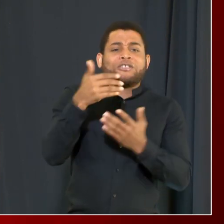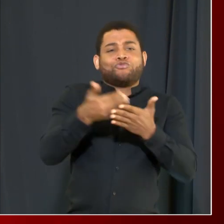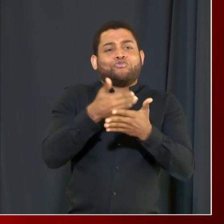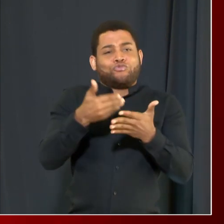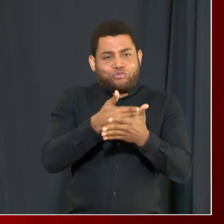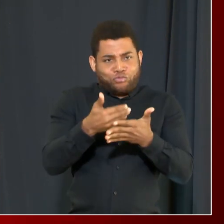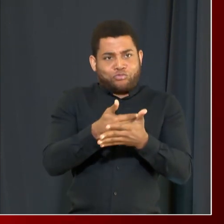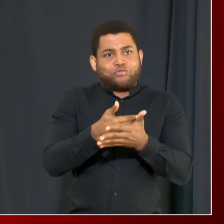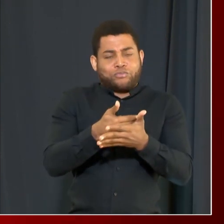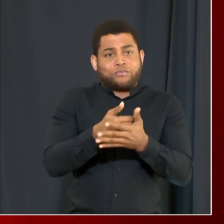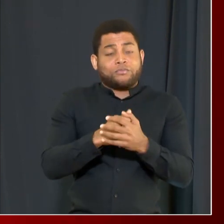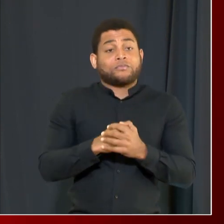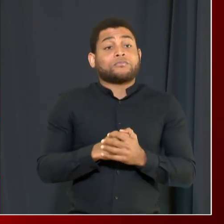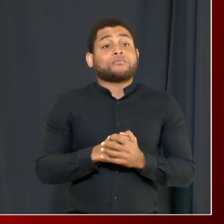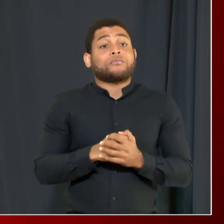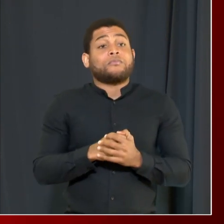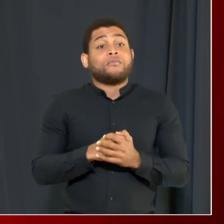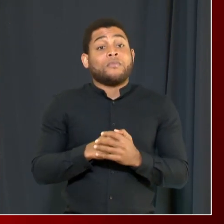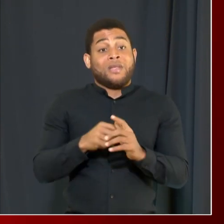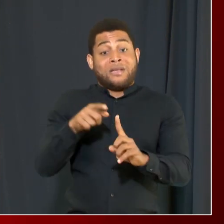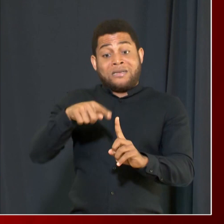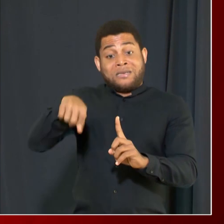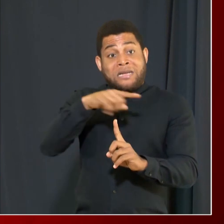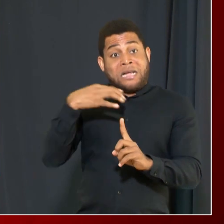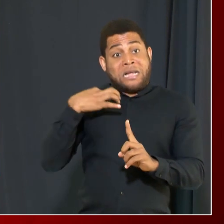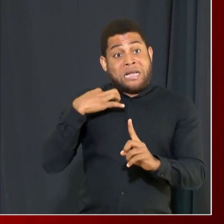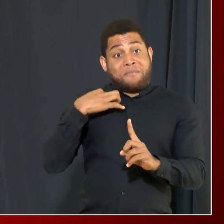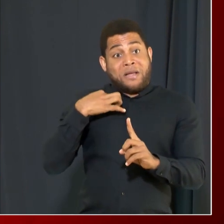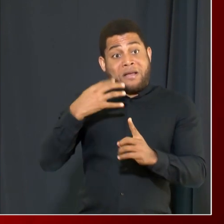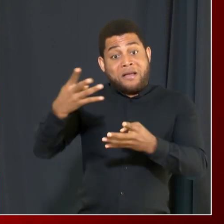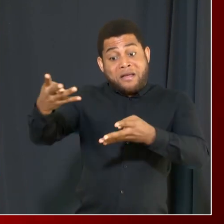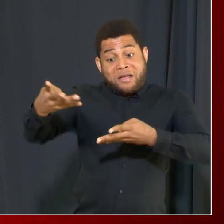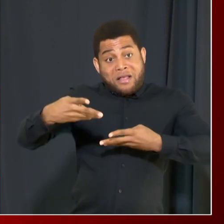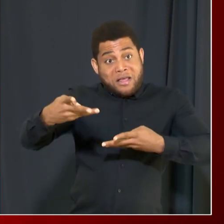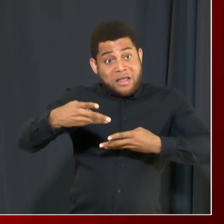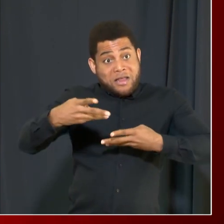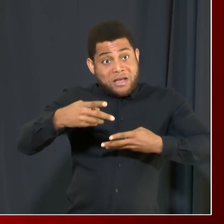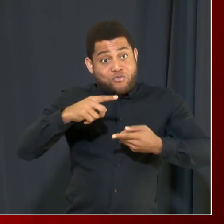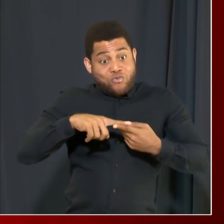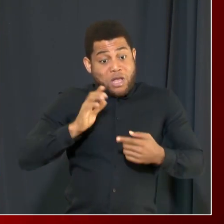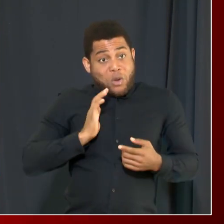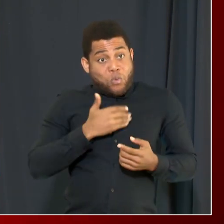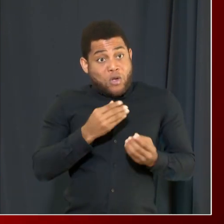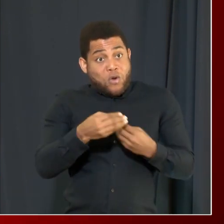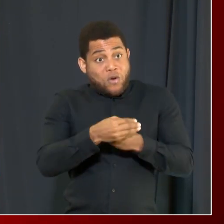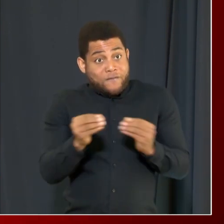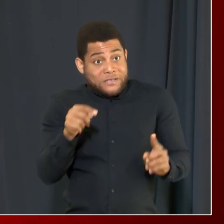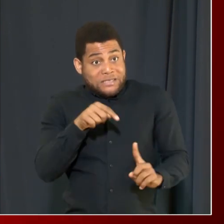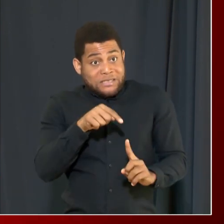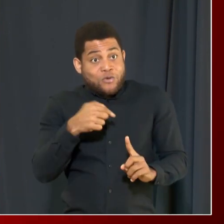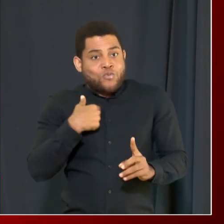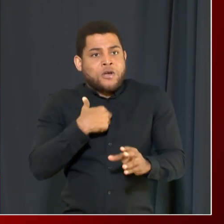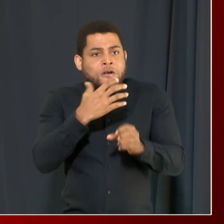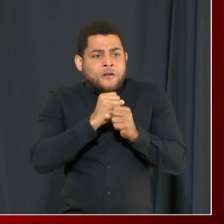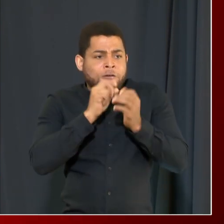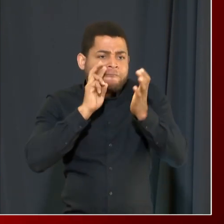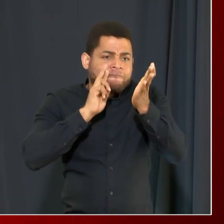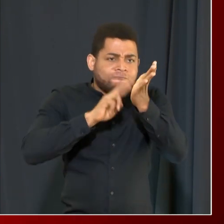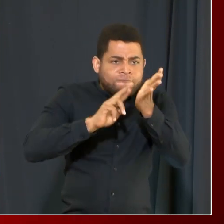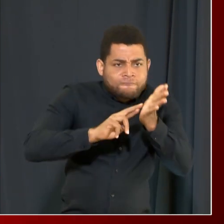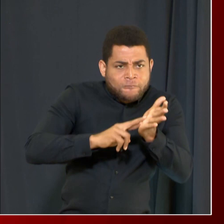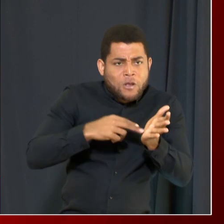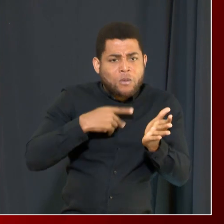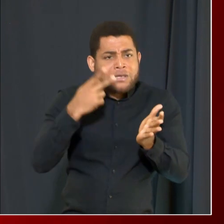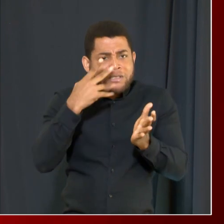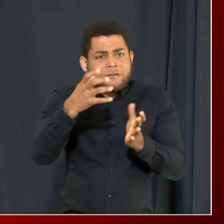the applicants are coming in, we're going through the background process as we typically would, and we're getting those folks in our recruit classes